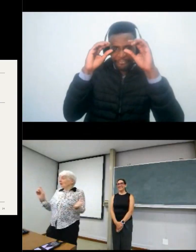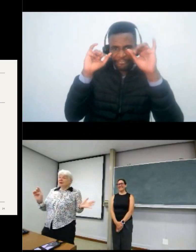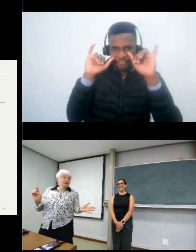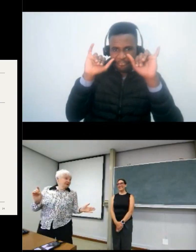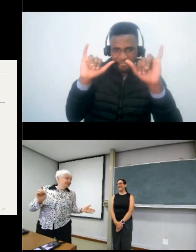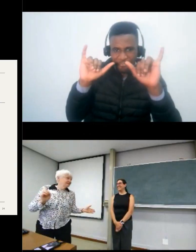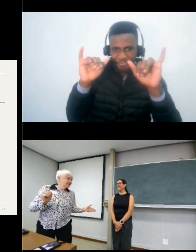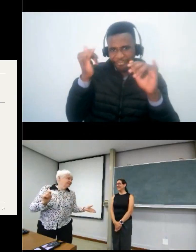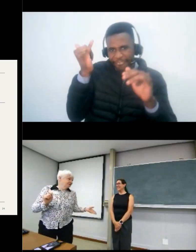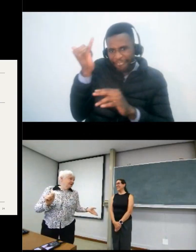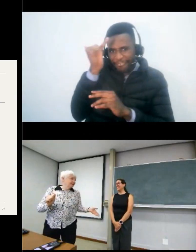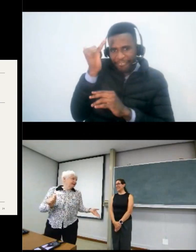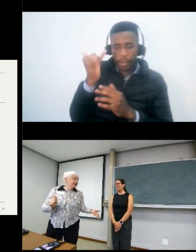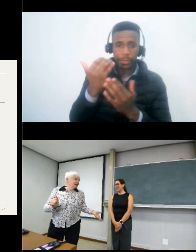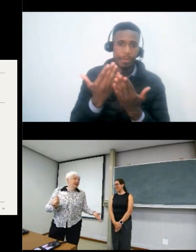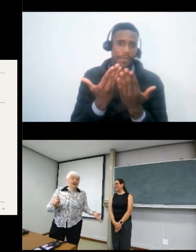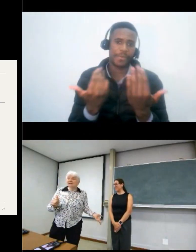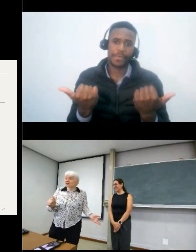on, or it's been